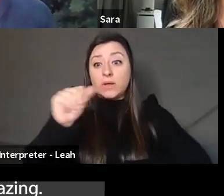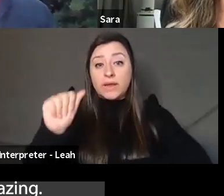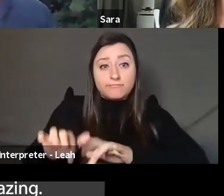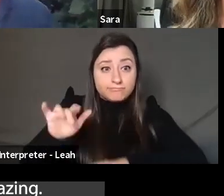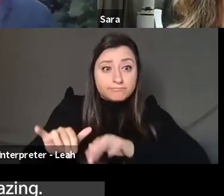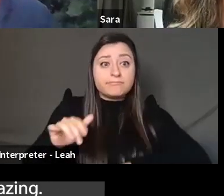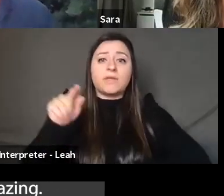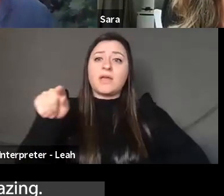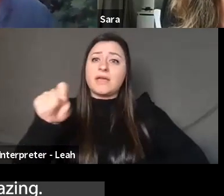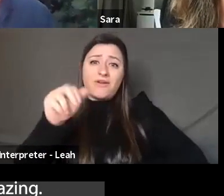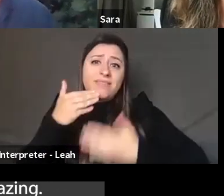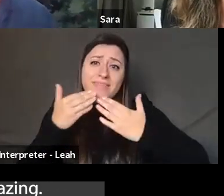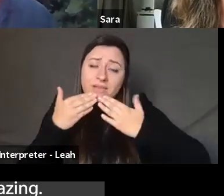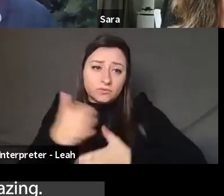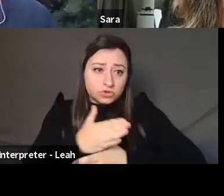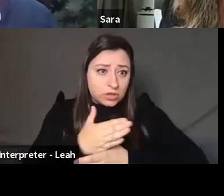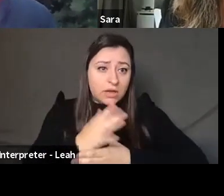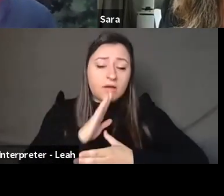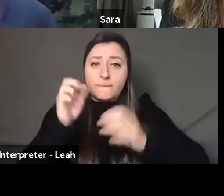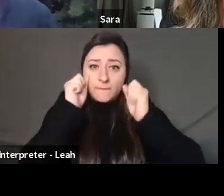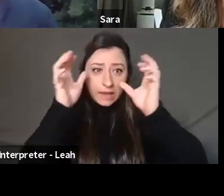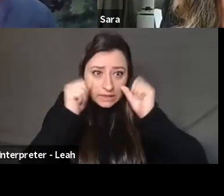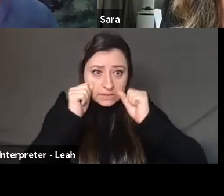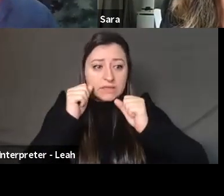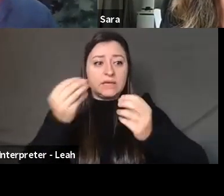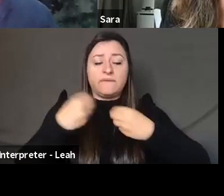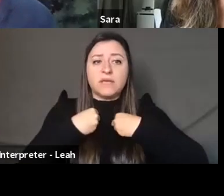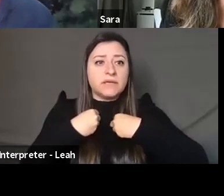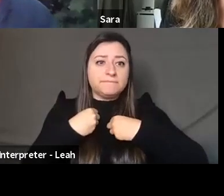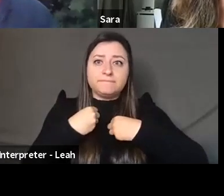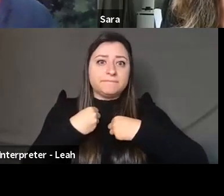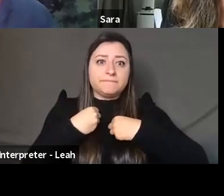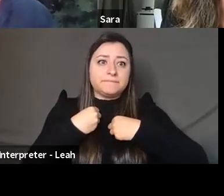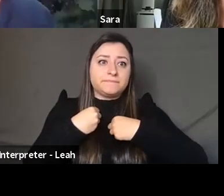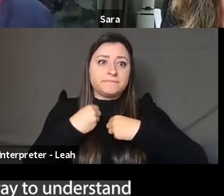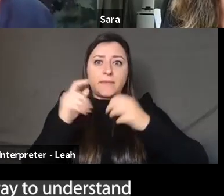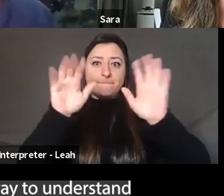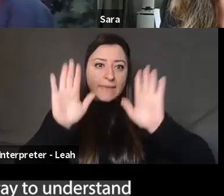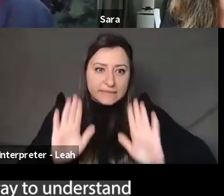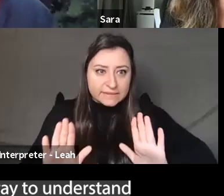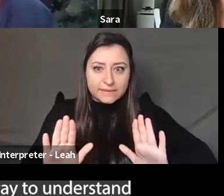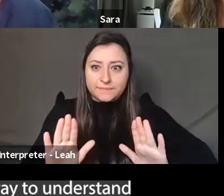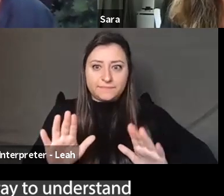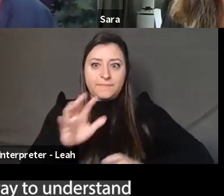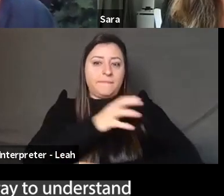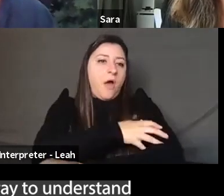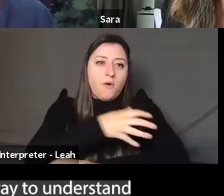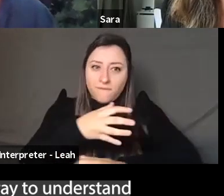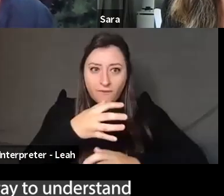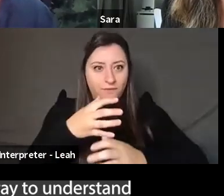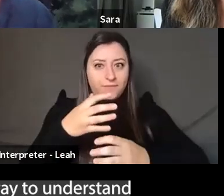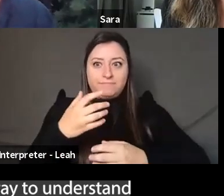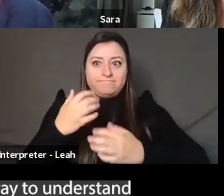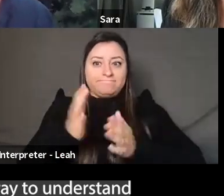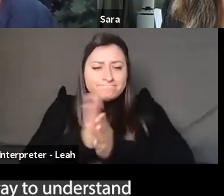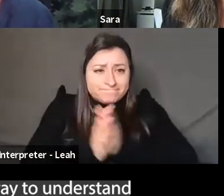You are amazing. Thank you so much for giving us such an amazing, powerful, passionate way to